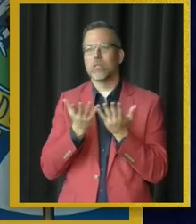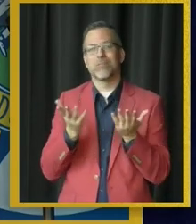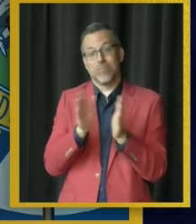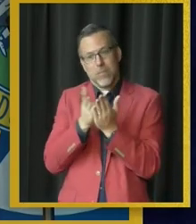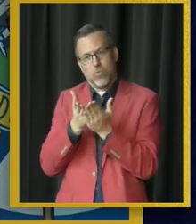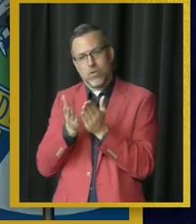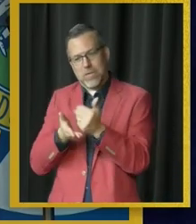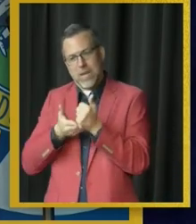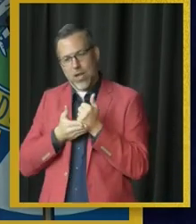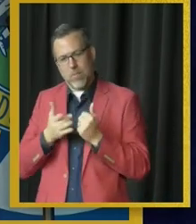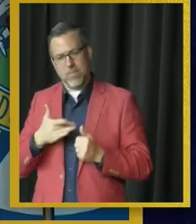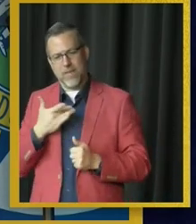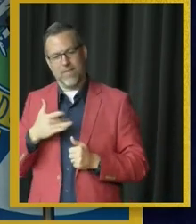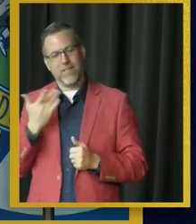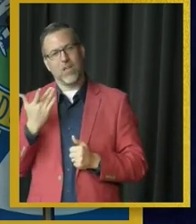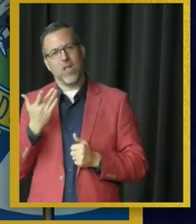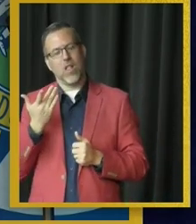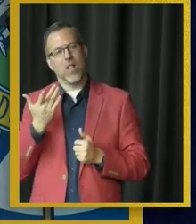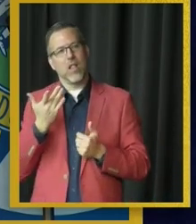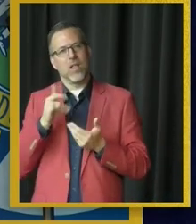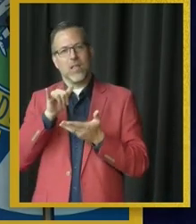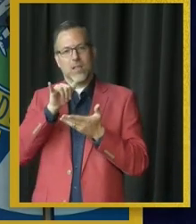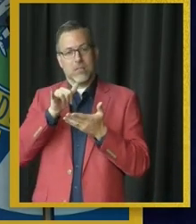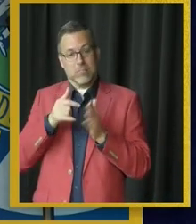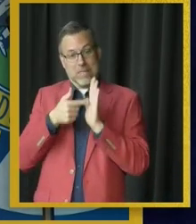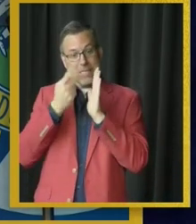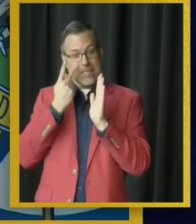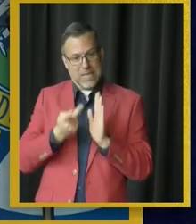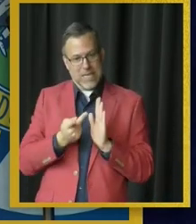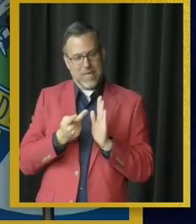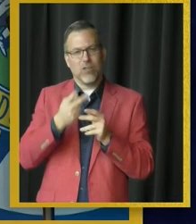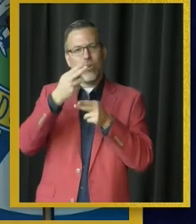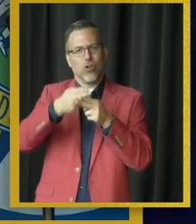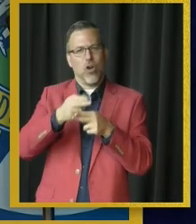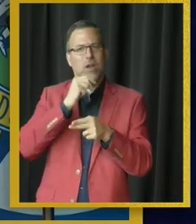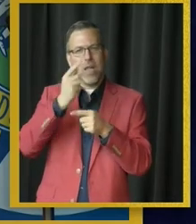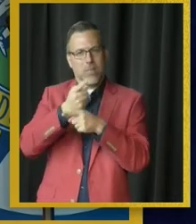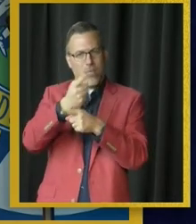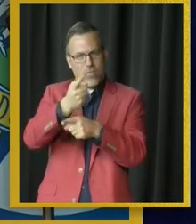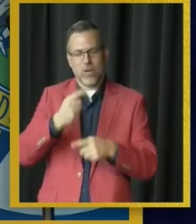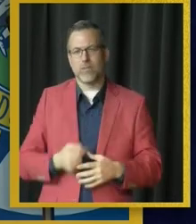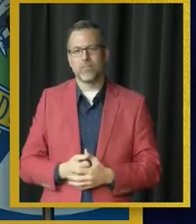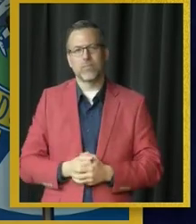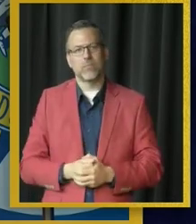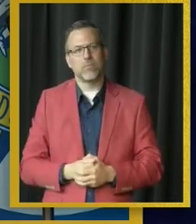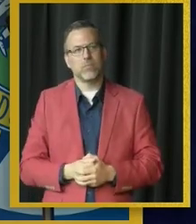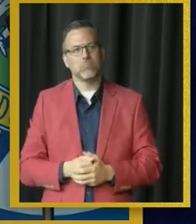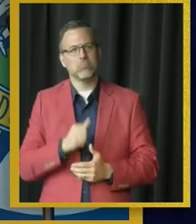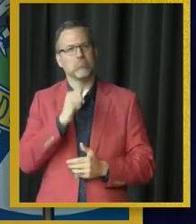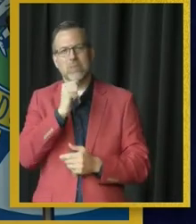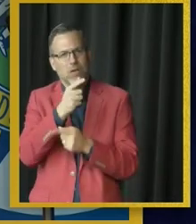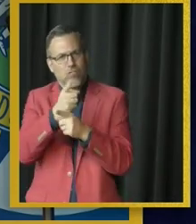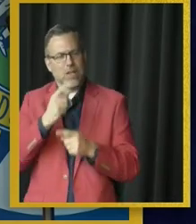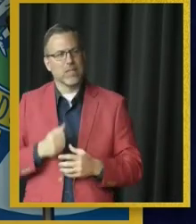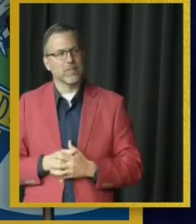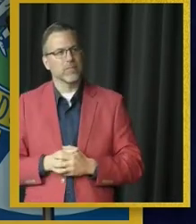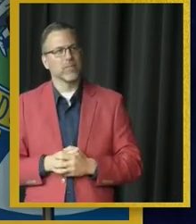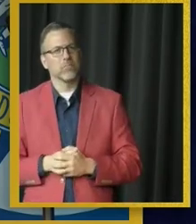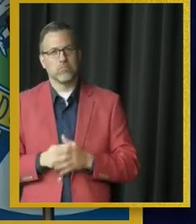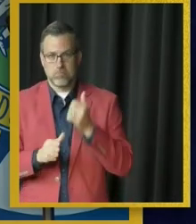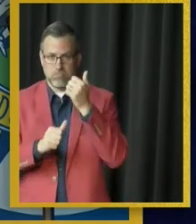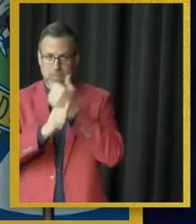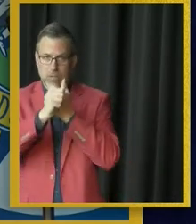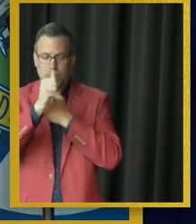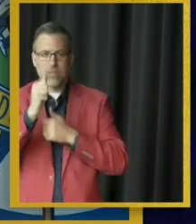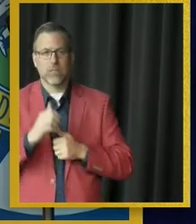me feel impossibly seen, have been deemed inappropriate, unsuitable,